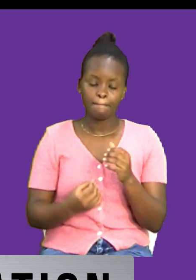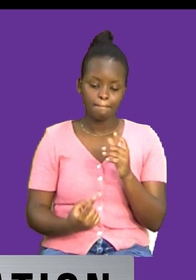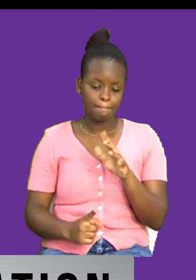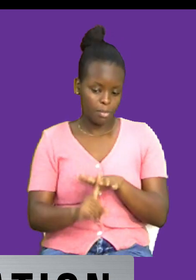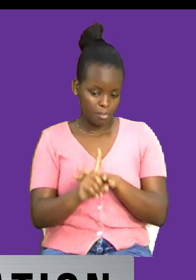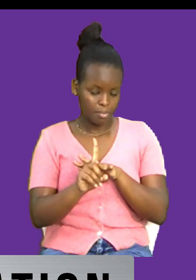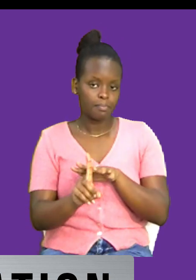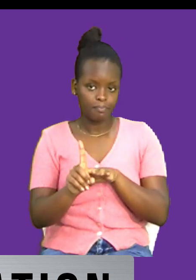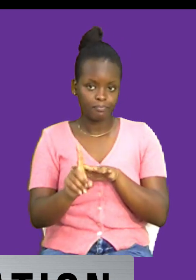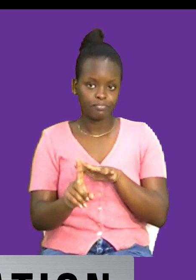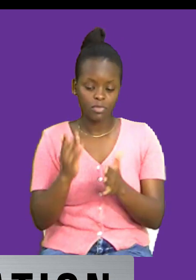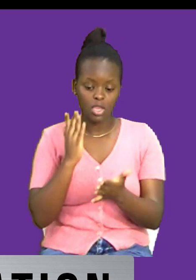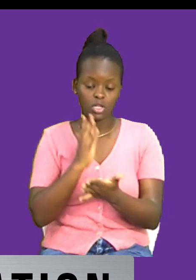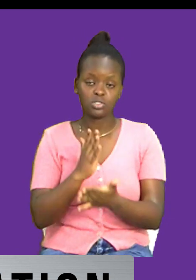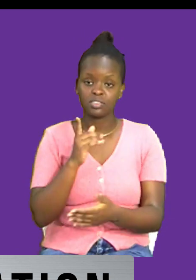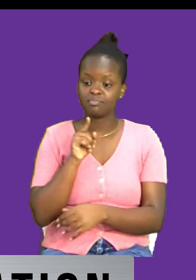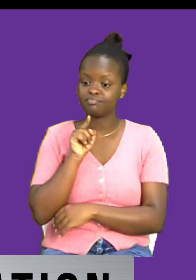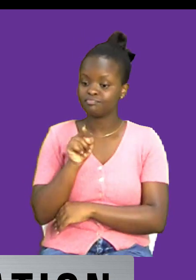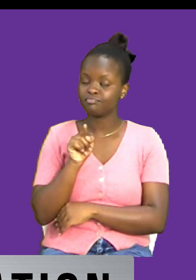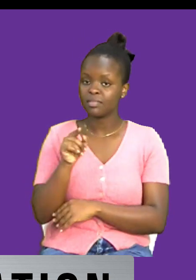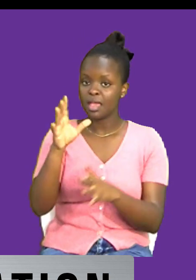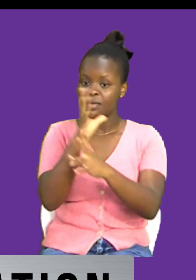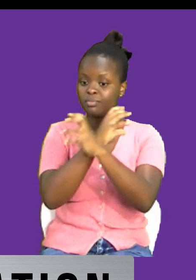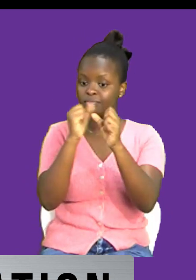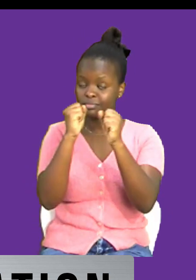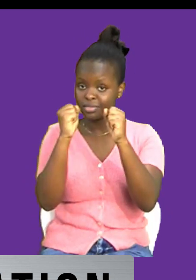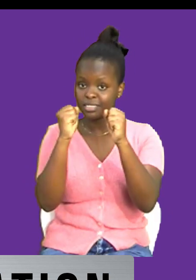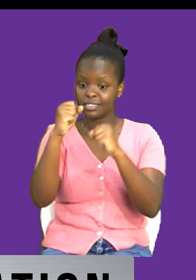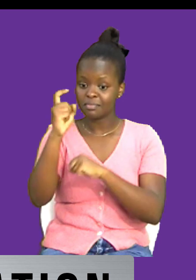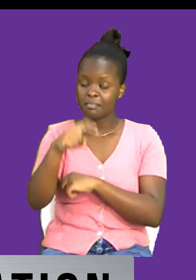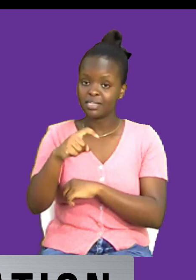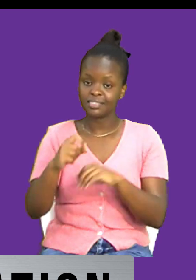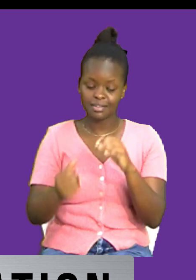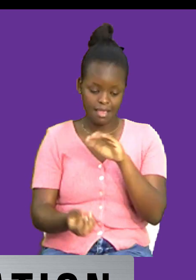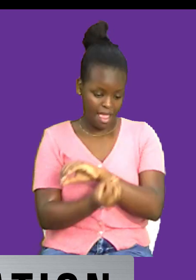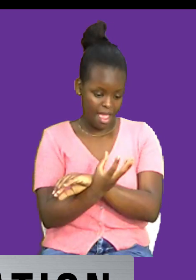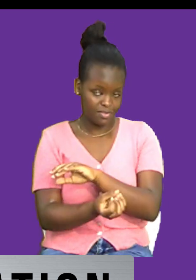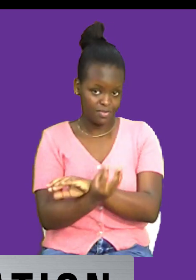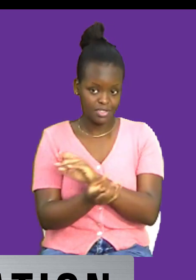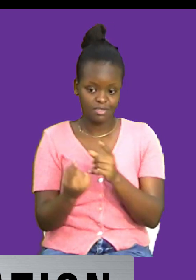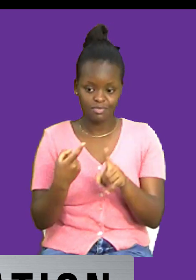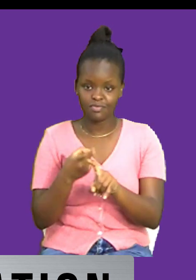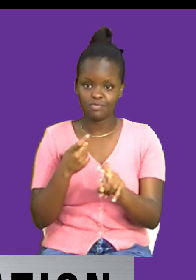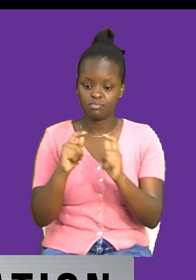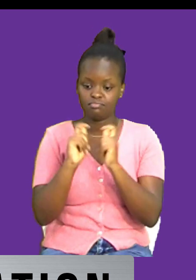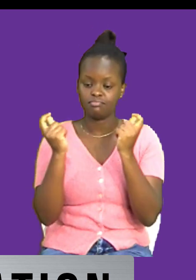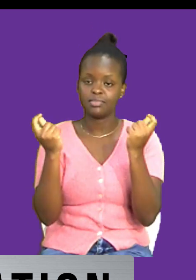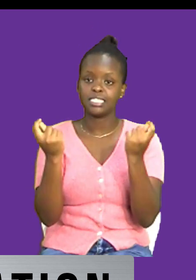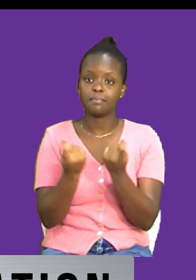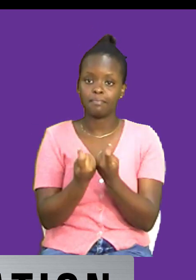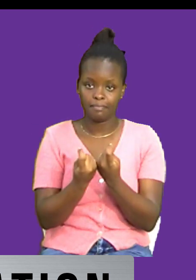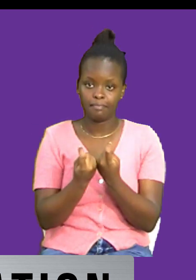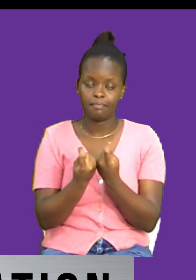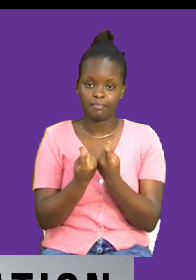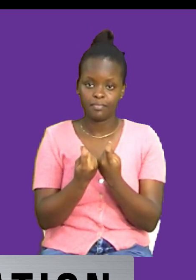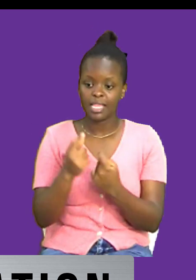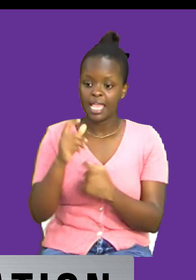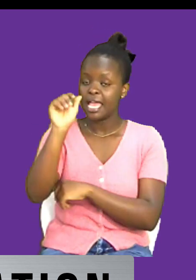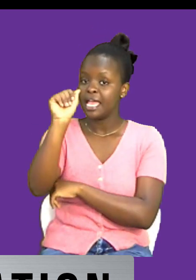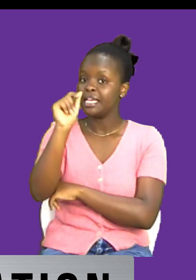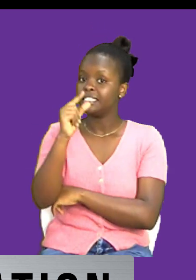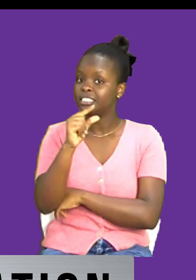this, Jonah. I think the president needs to get advice from his team, and I hope that the AG takes